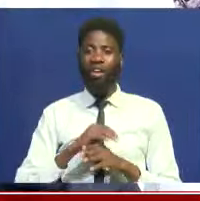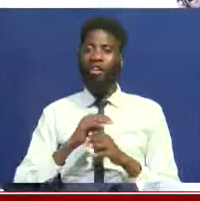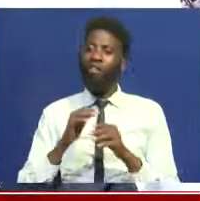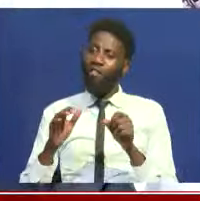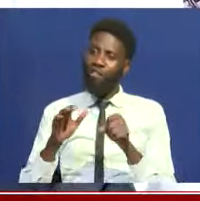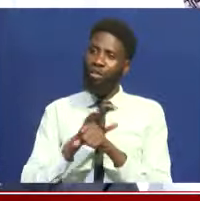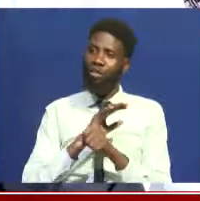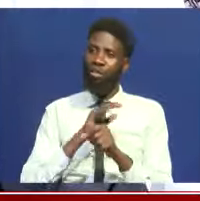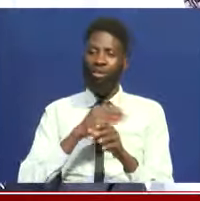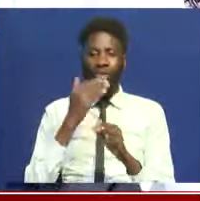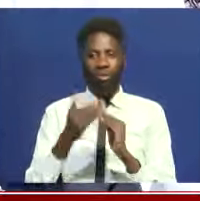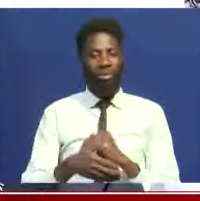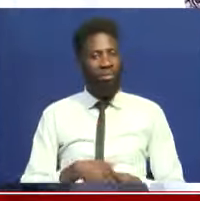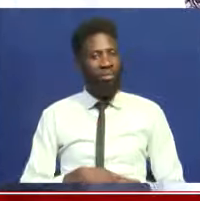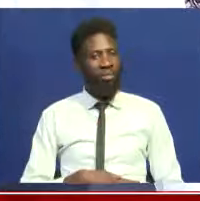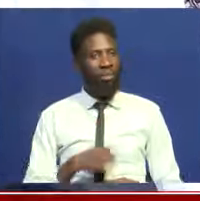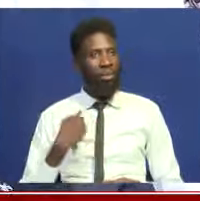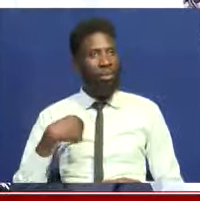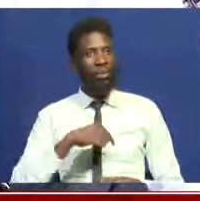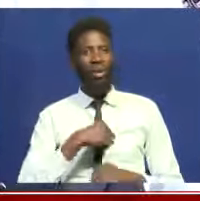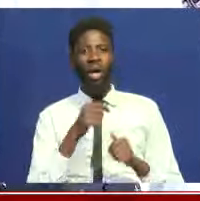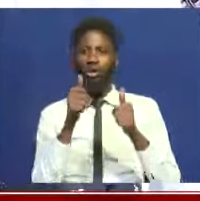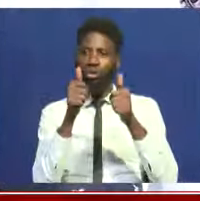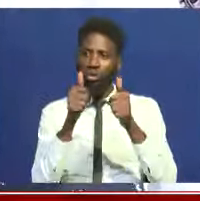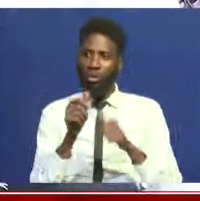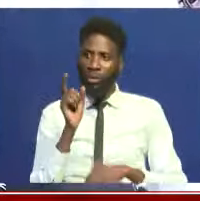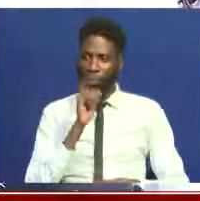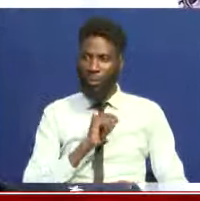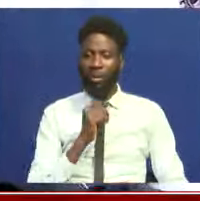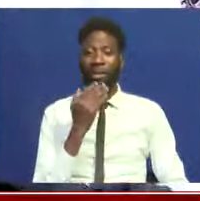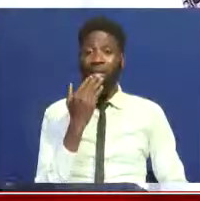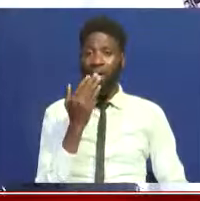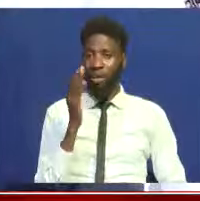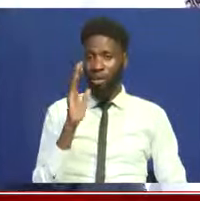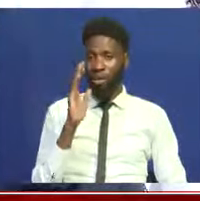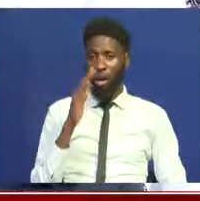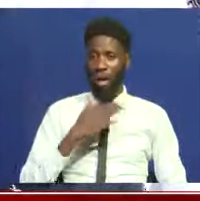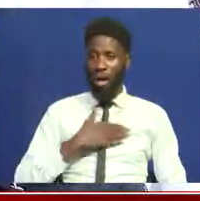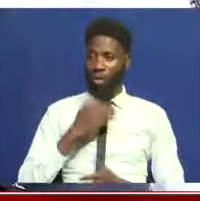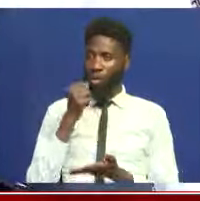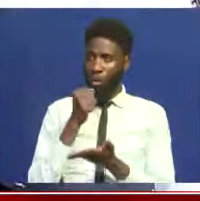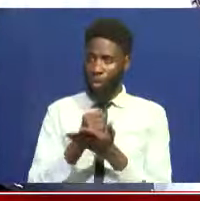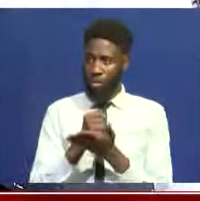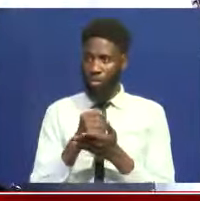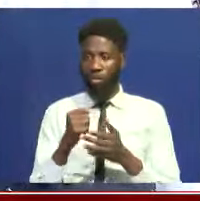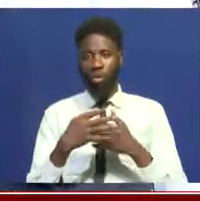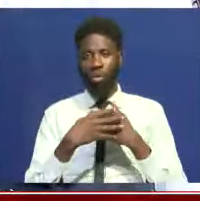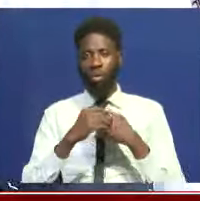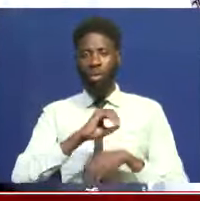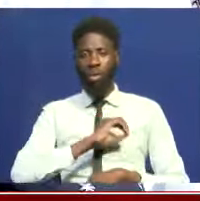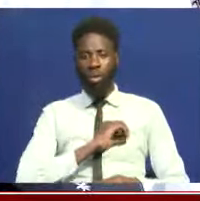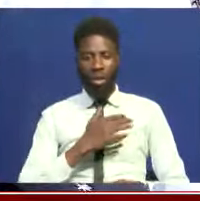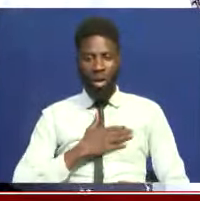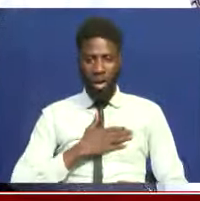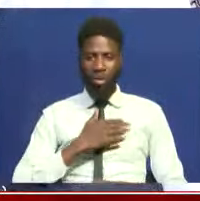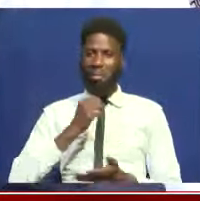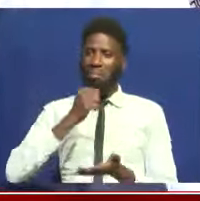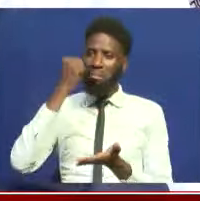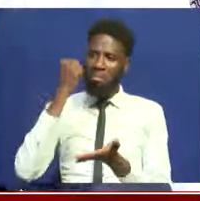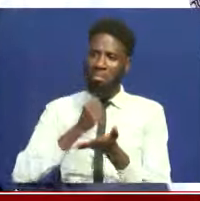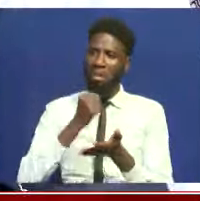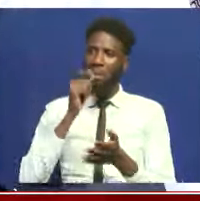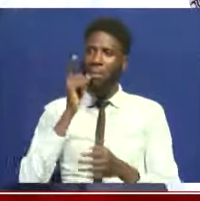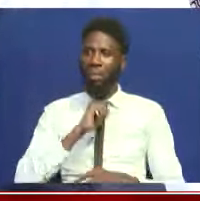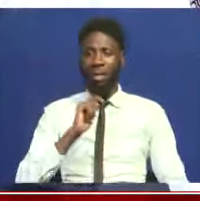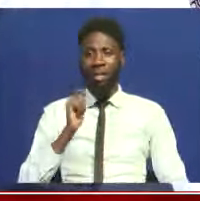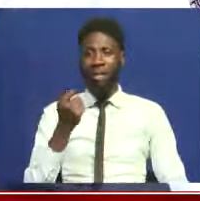We gave our notice, they received, and thank God, in our office we have our copy that was stamped and approved. Of course, by Kenyan